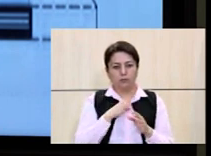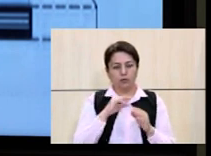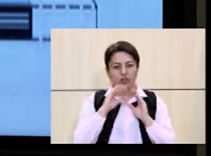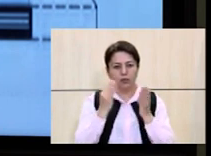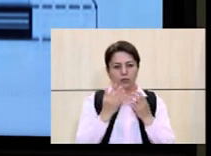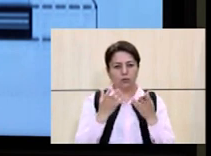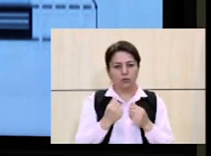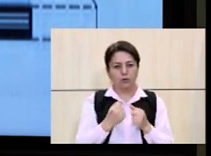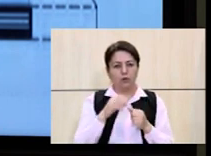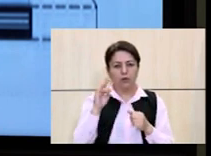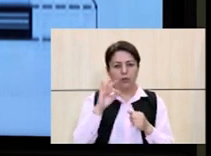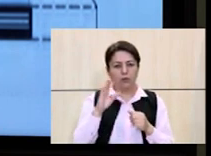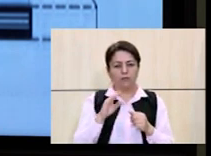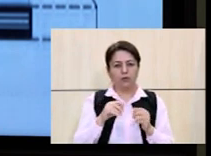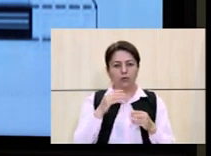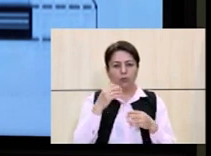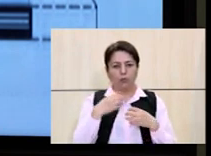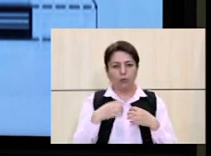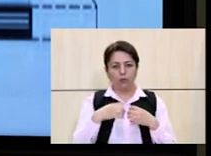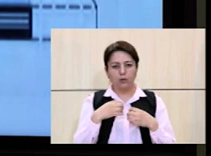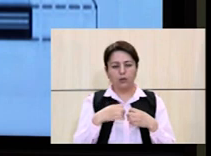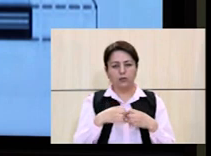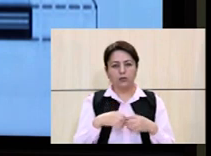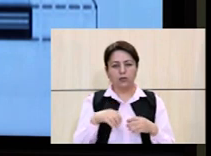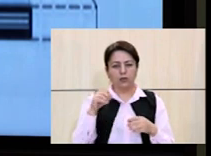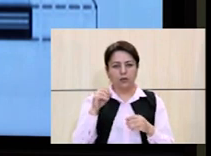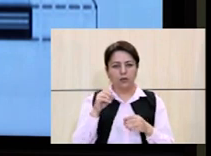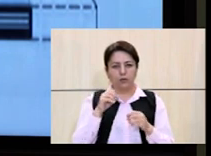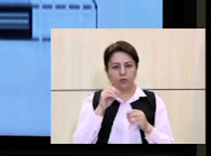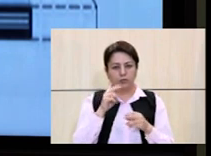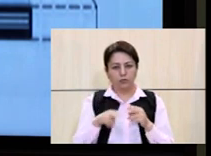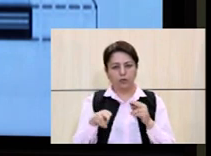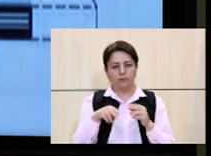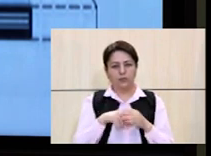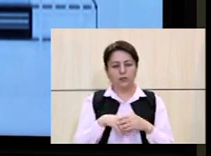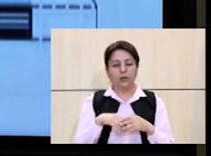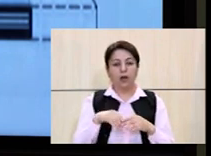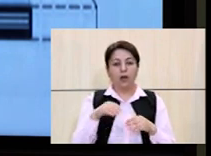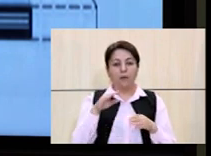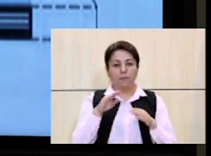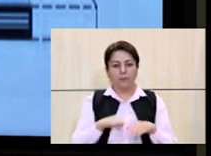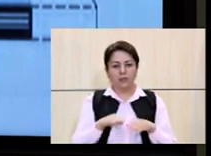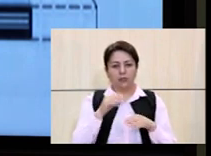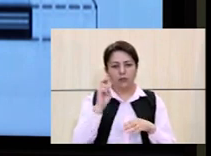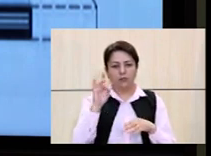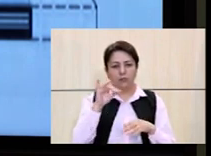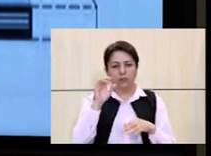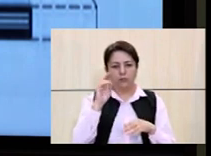olamiz. Novning o'rta qismidan qo'yib yuboramiz. Novning pastki qismiga brusokni